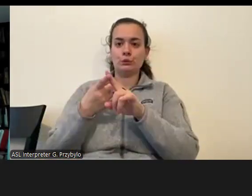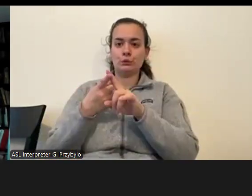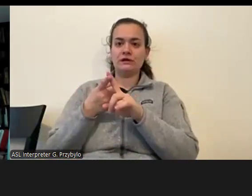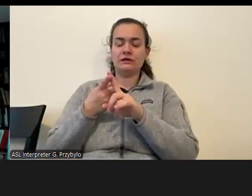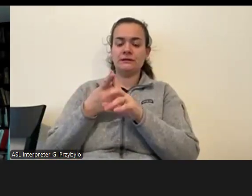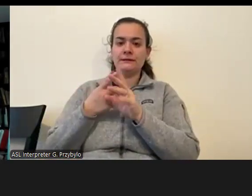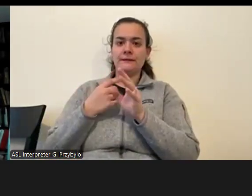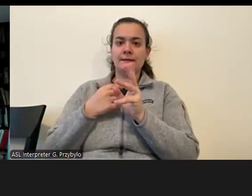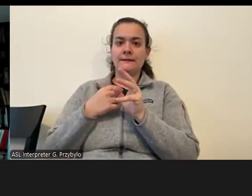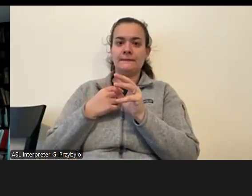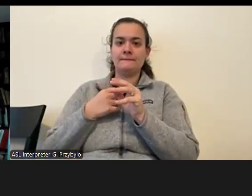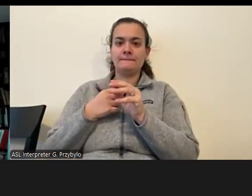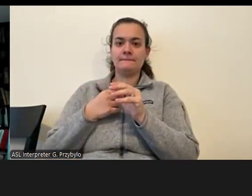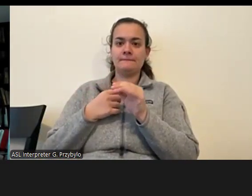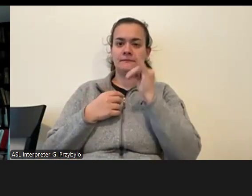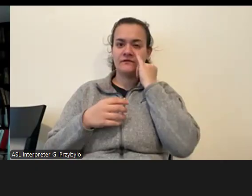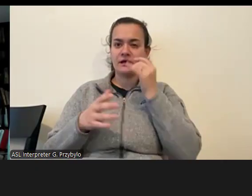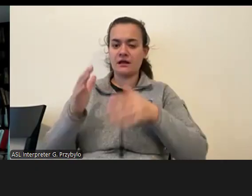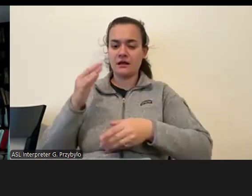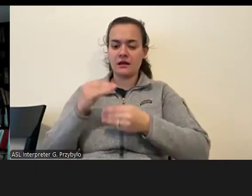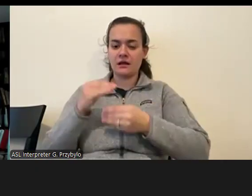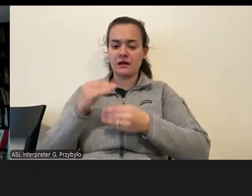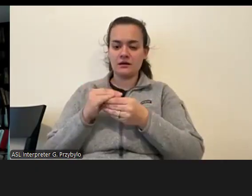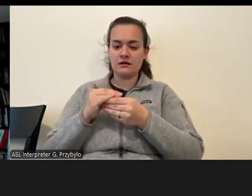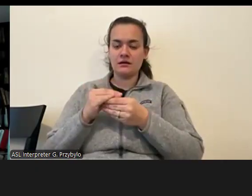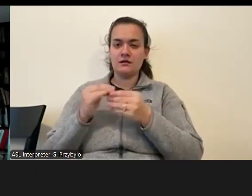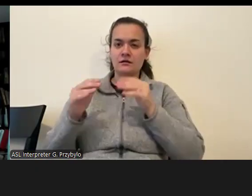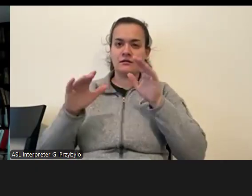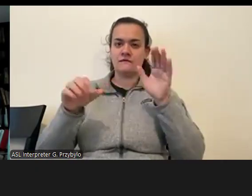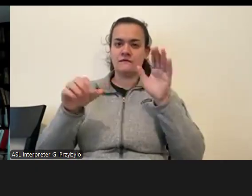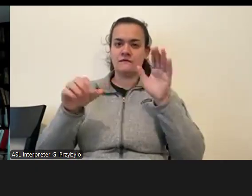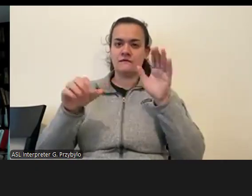I can make this the full screen.